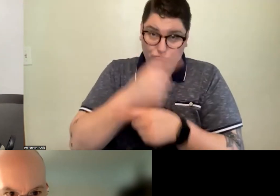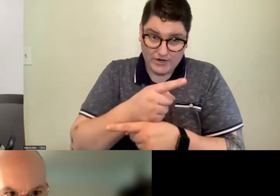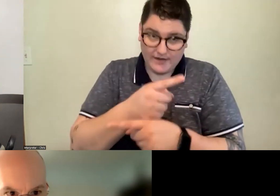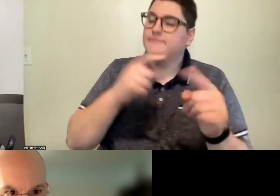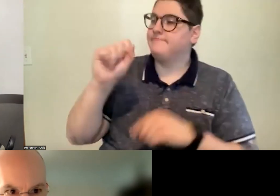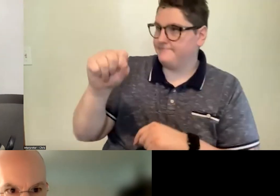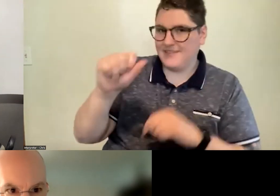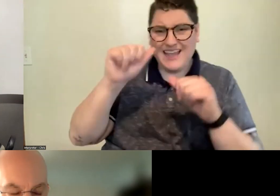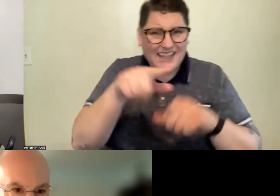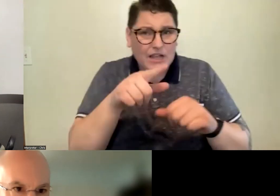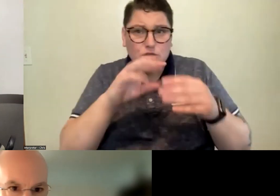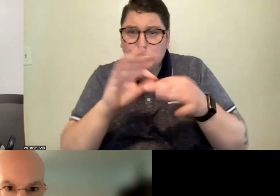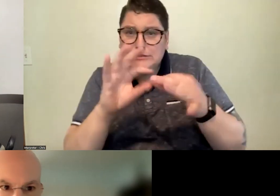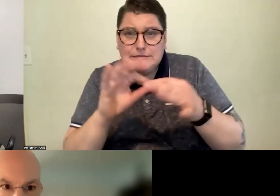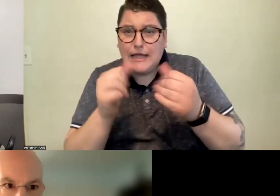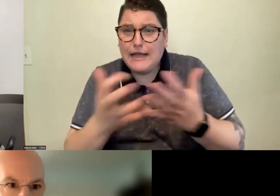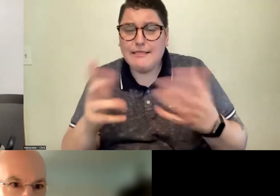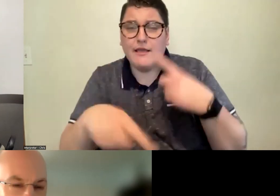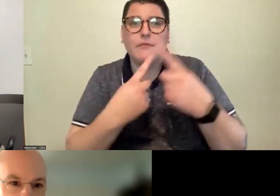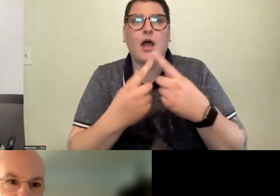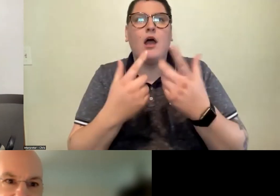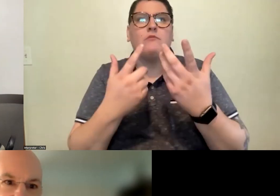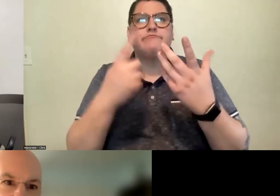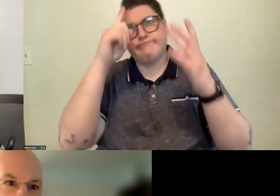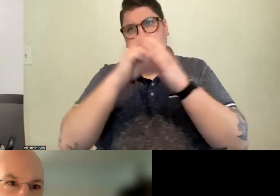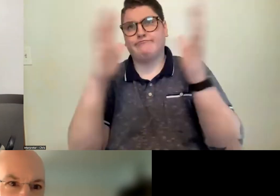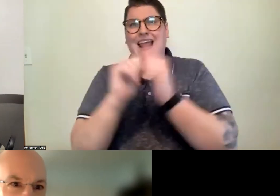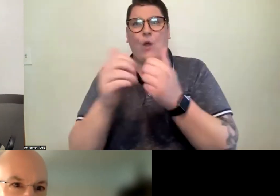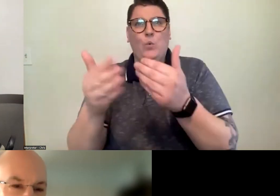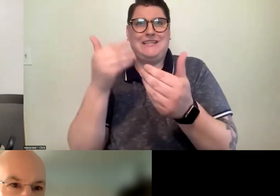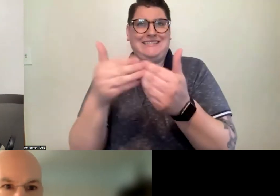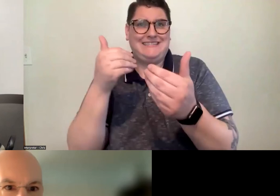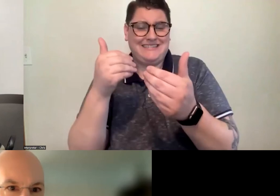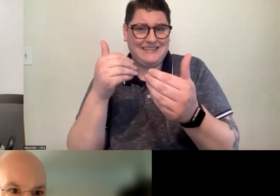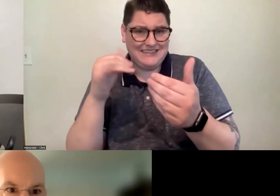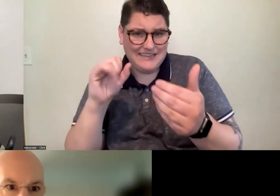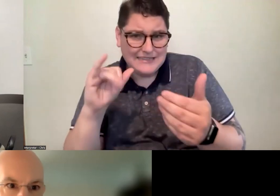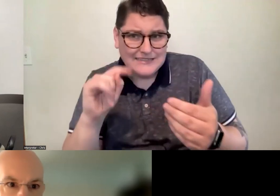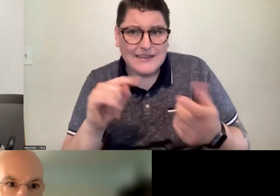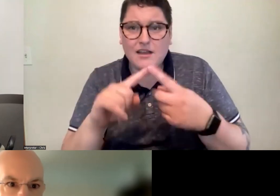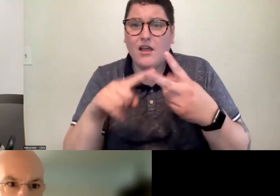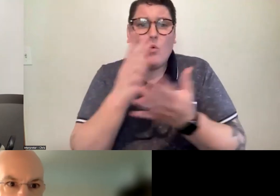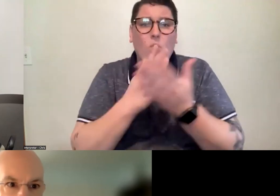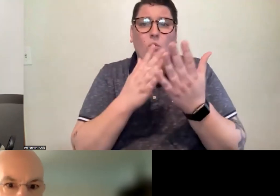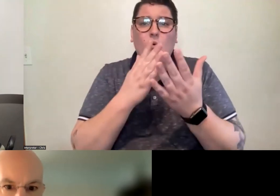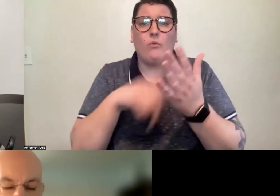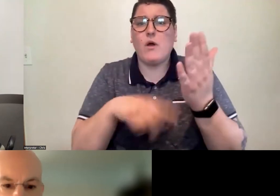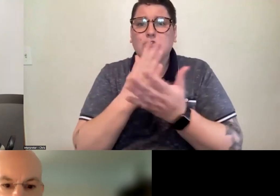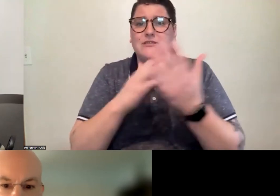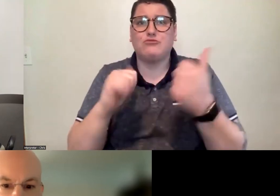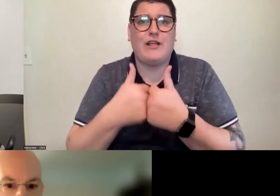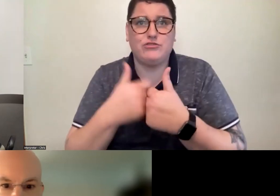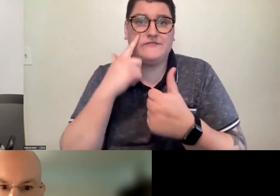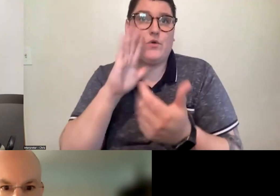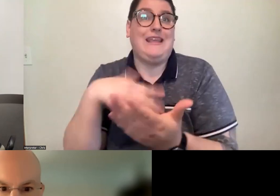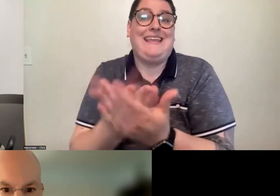you say something about, you know, how easy is it, or what are the challenges are about getting to that point